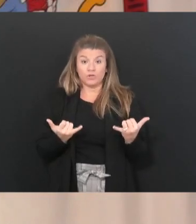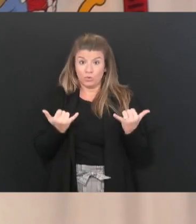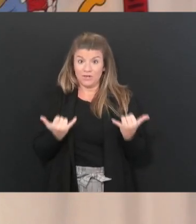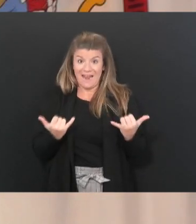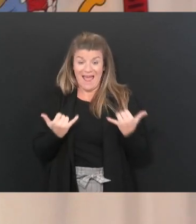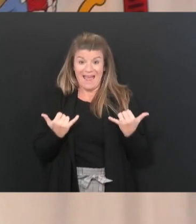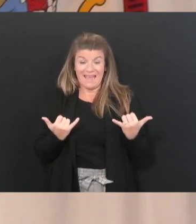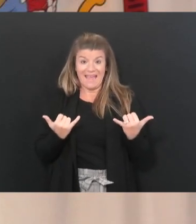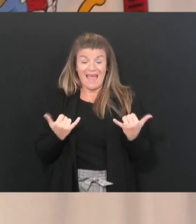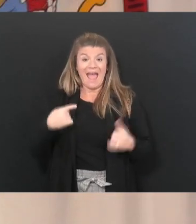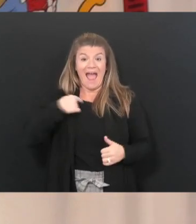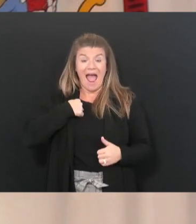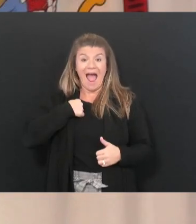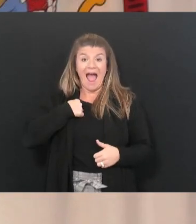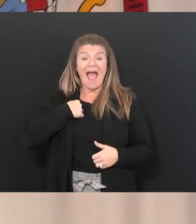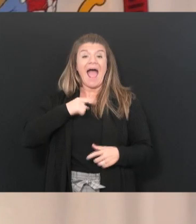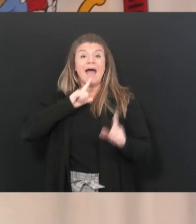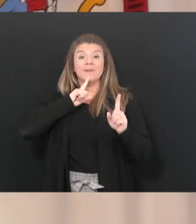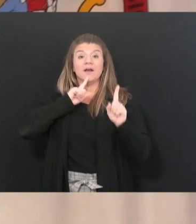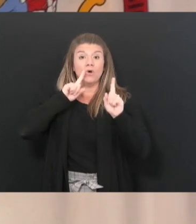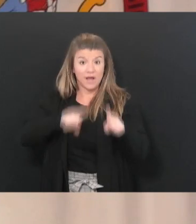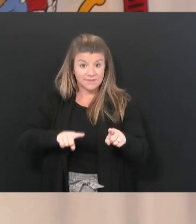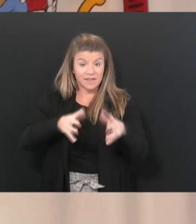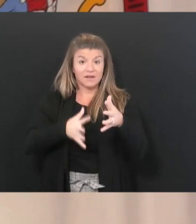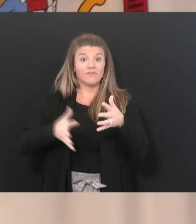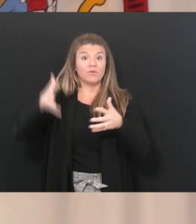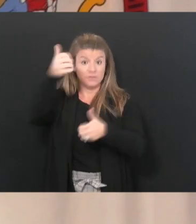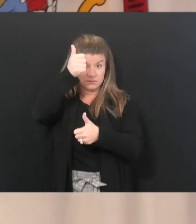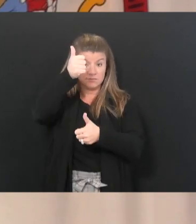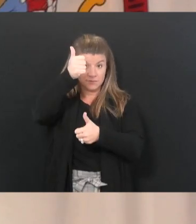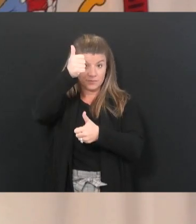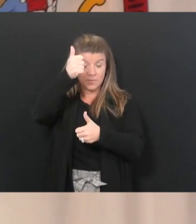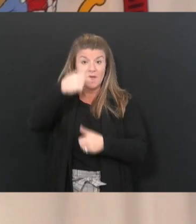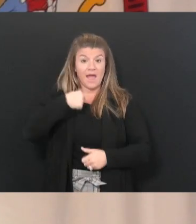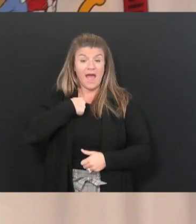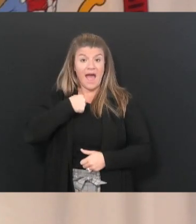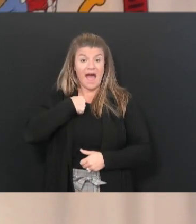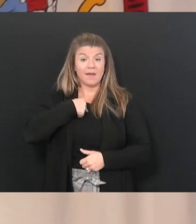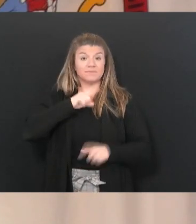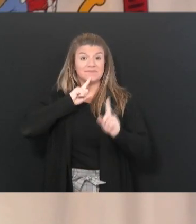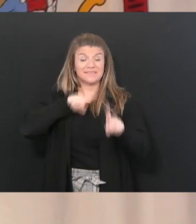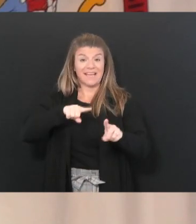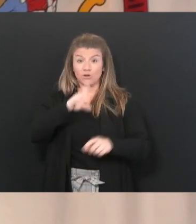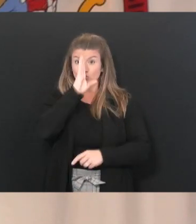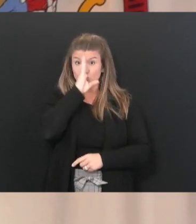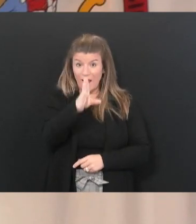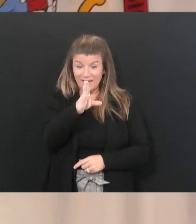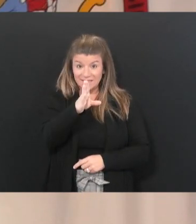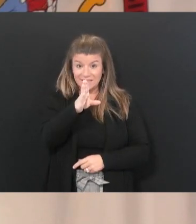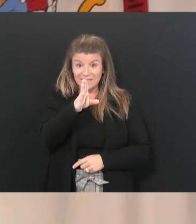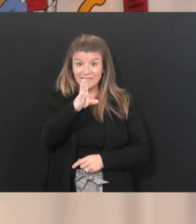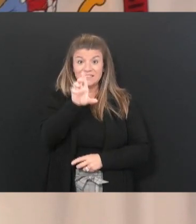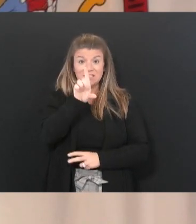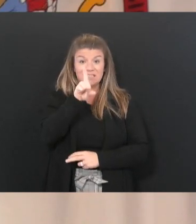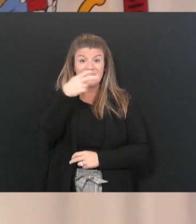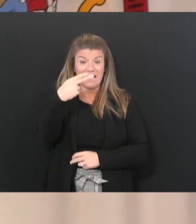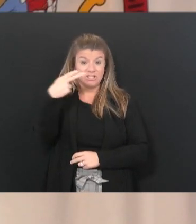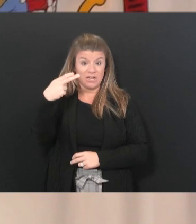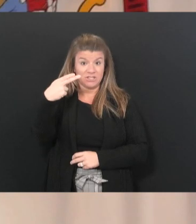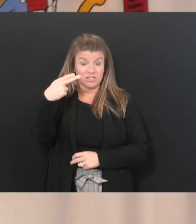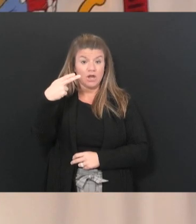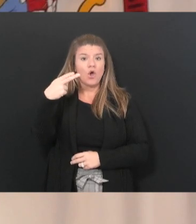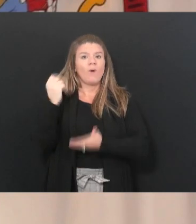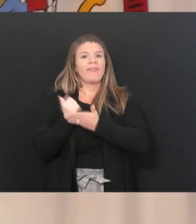today issuing an executive order, and I am issuing this order directing the DHH, with the help